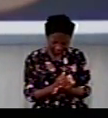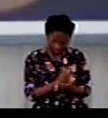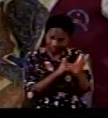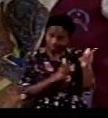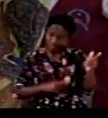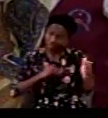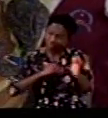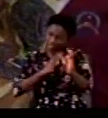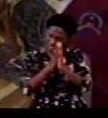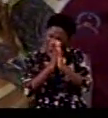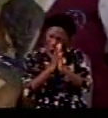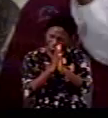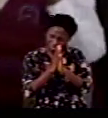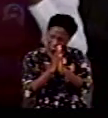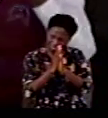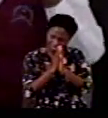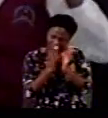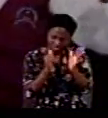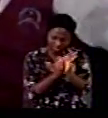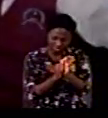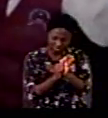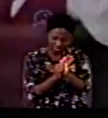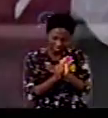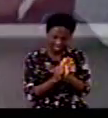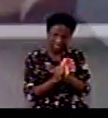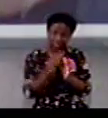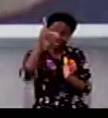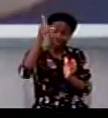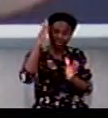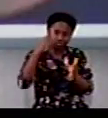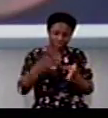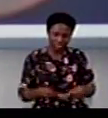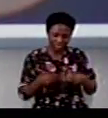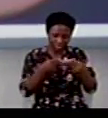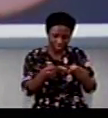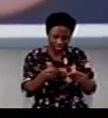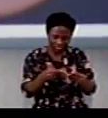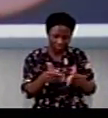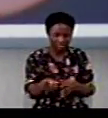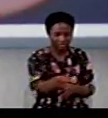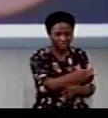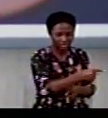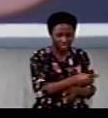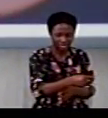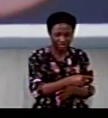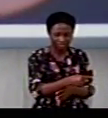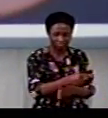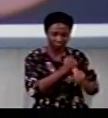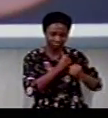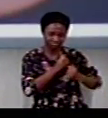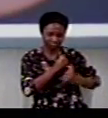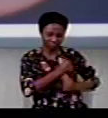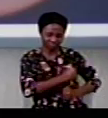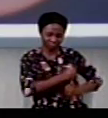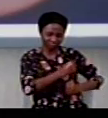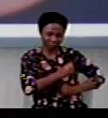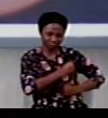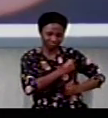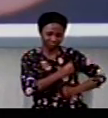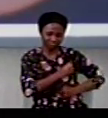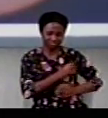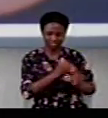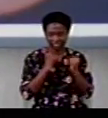fortification, strengthening, might, power, and whatever they found impossible